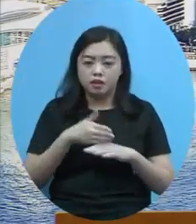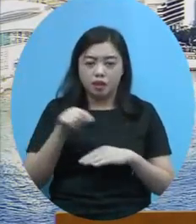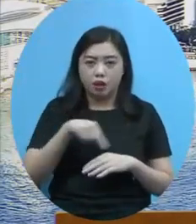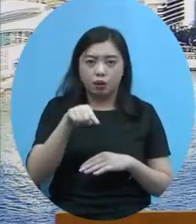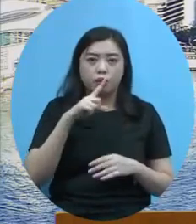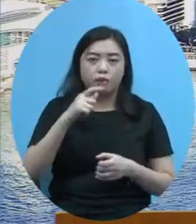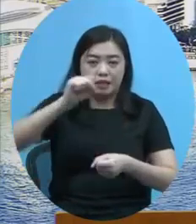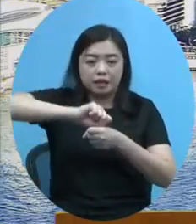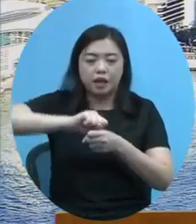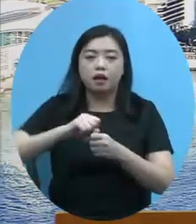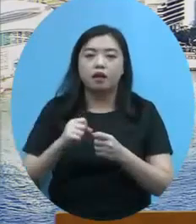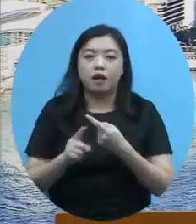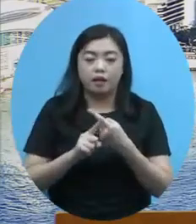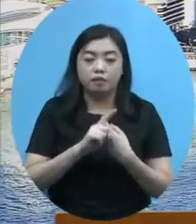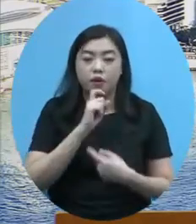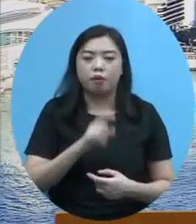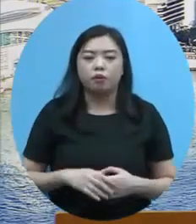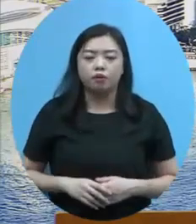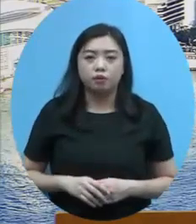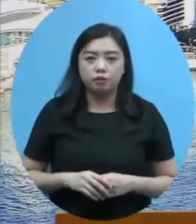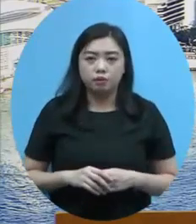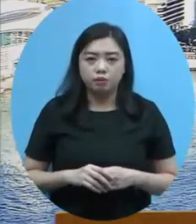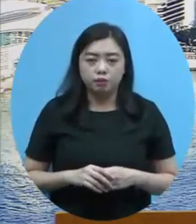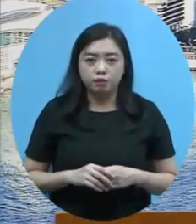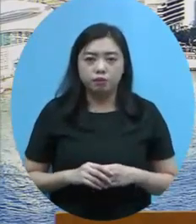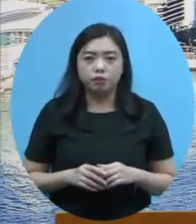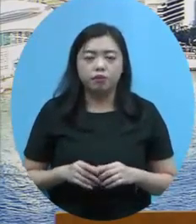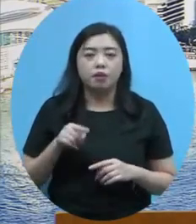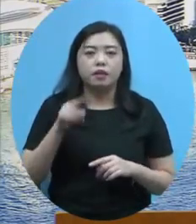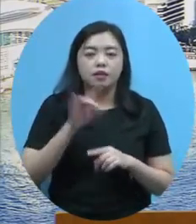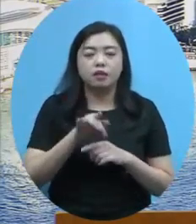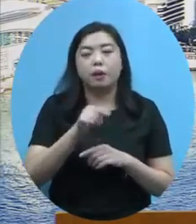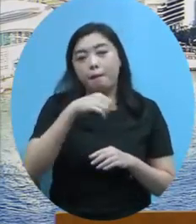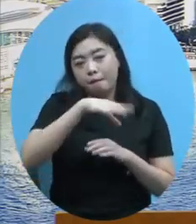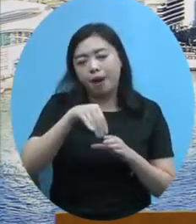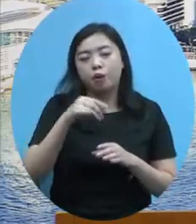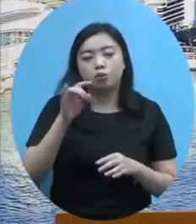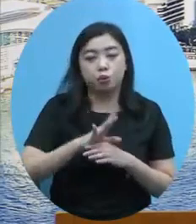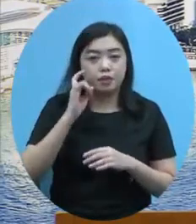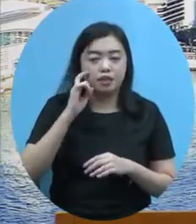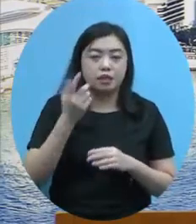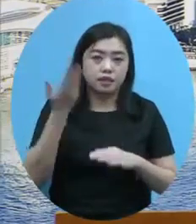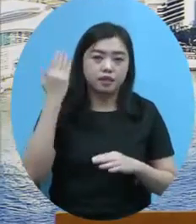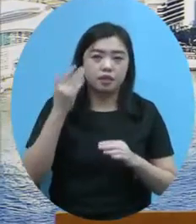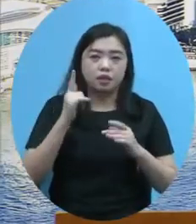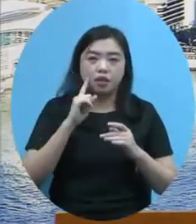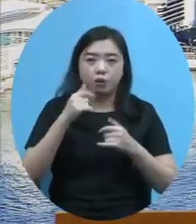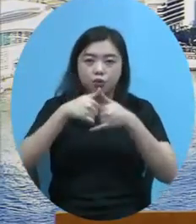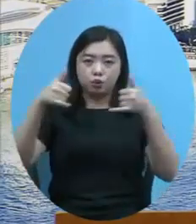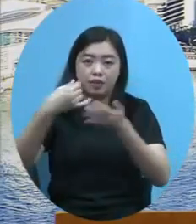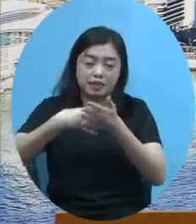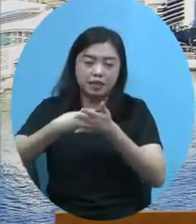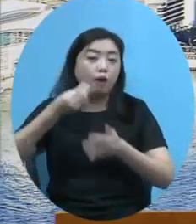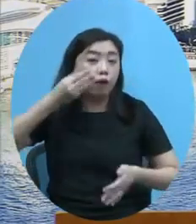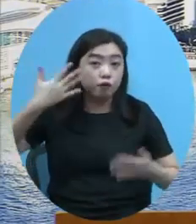as expected as we have loosened some social distancing measures and people are resuming their normal life and there